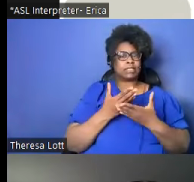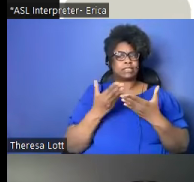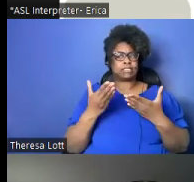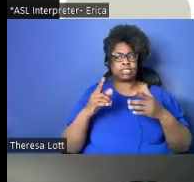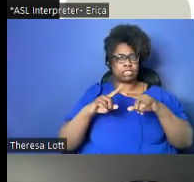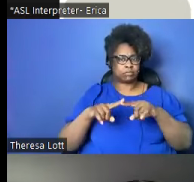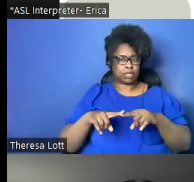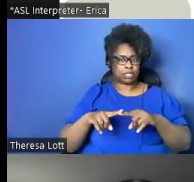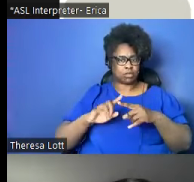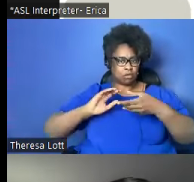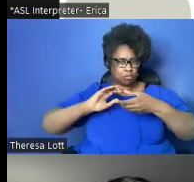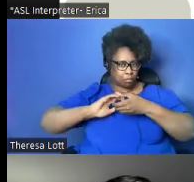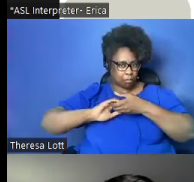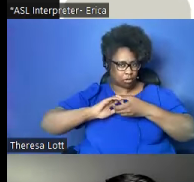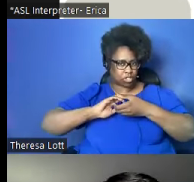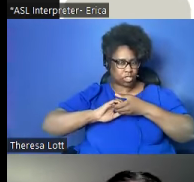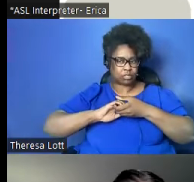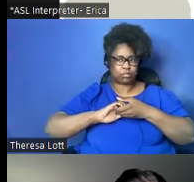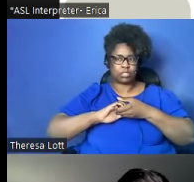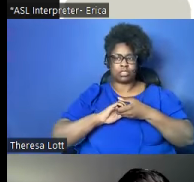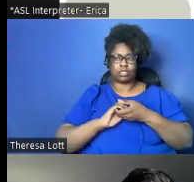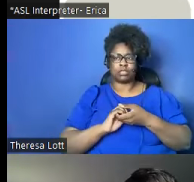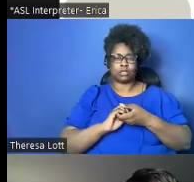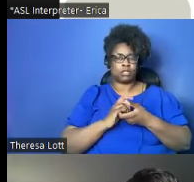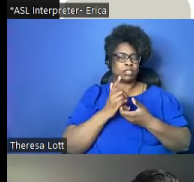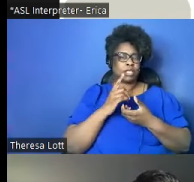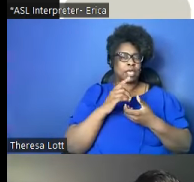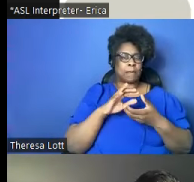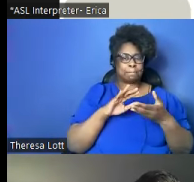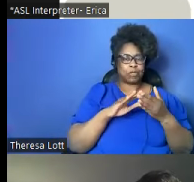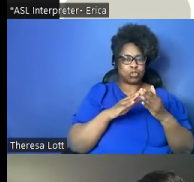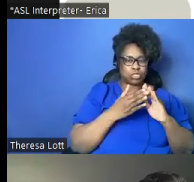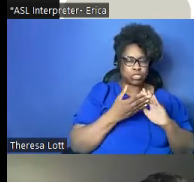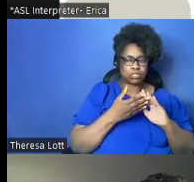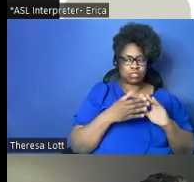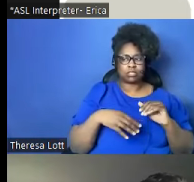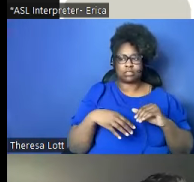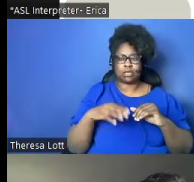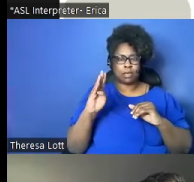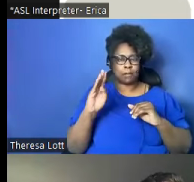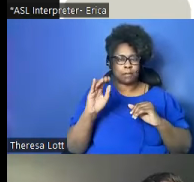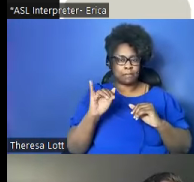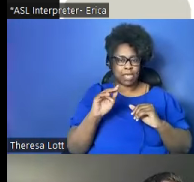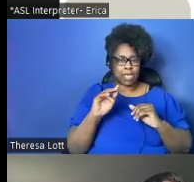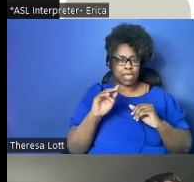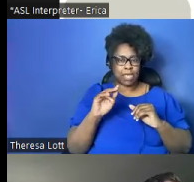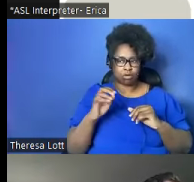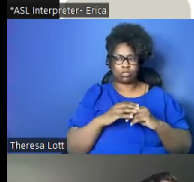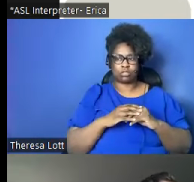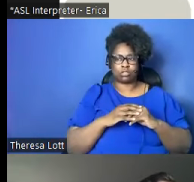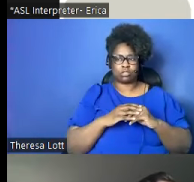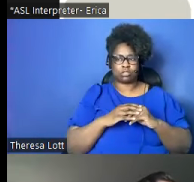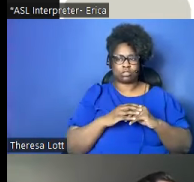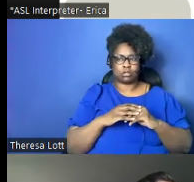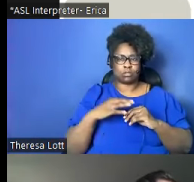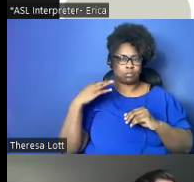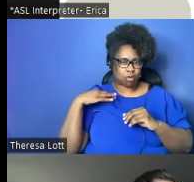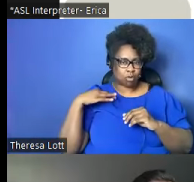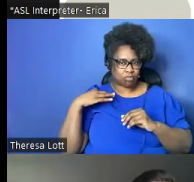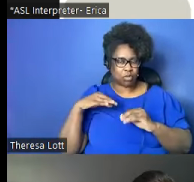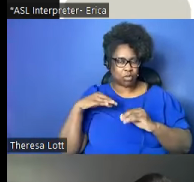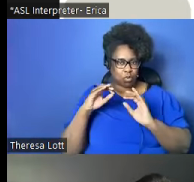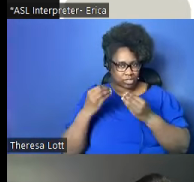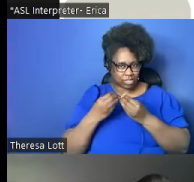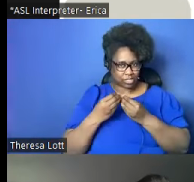on partnerships between the municipality, the city of Bayonne, and nonprofit organizations, as well as partnerships